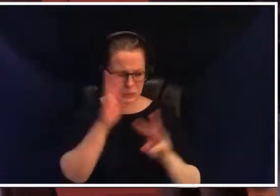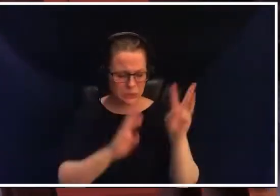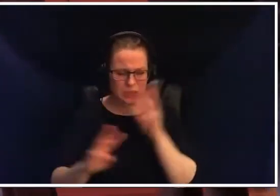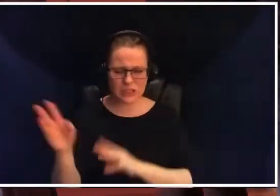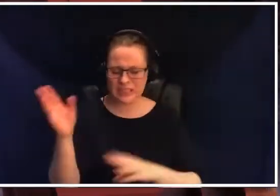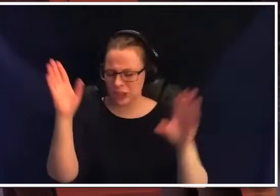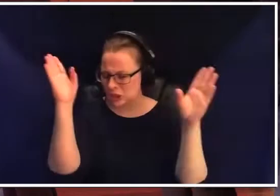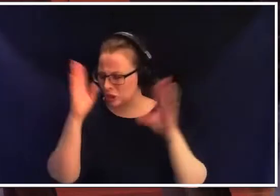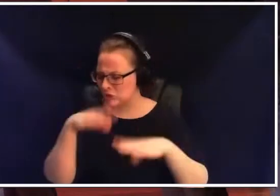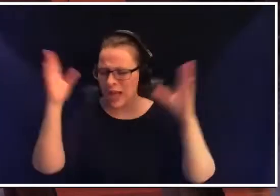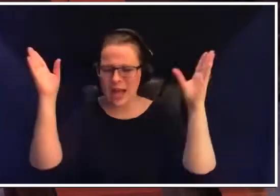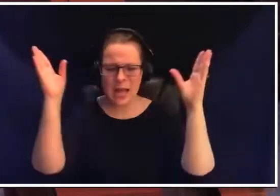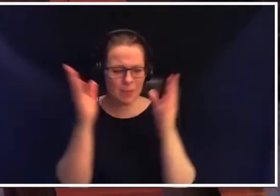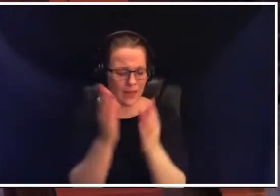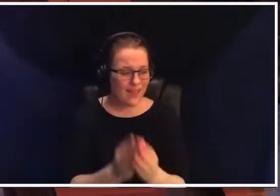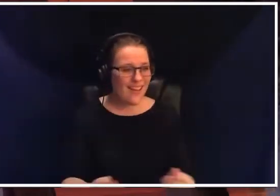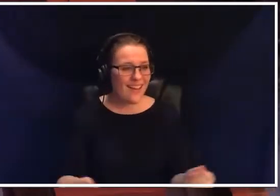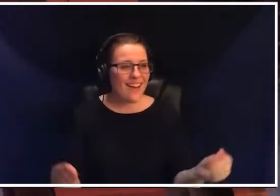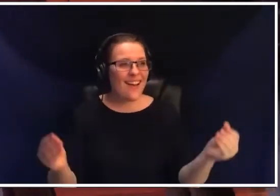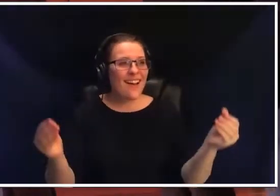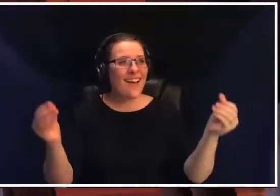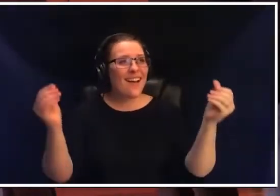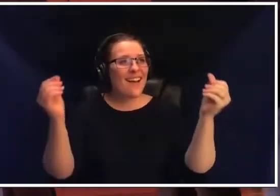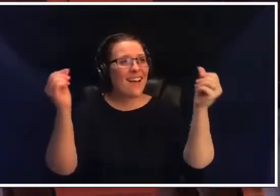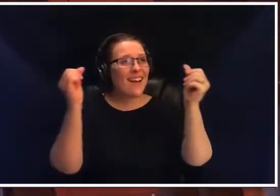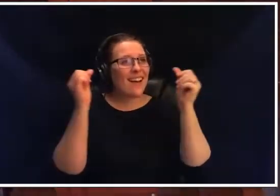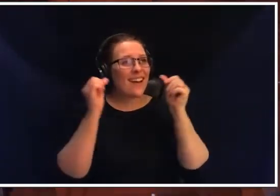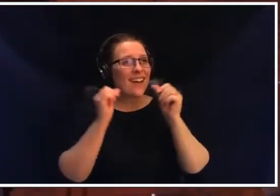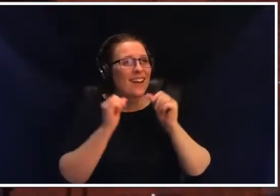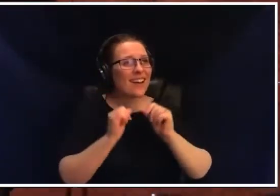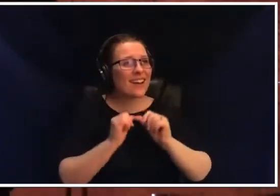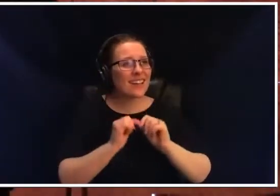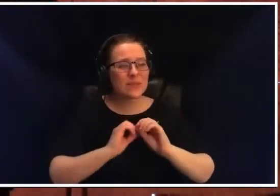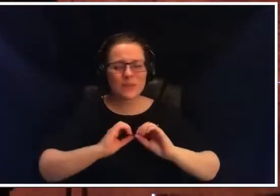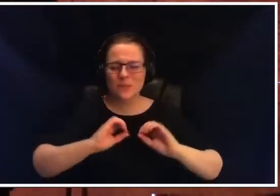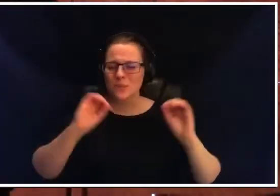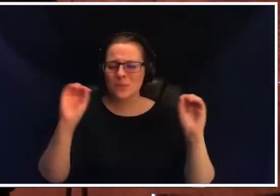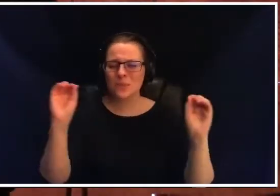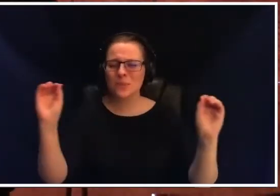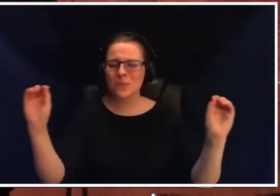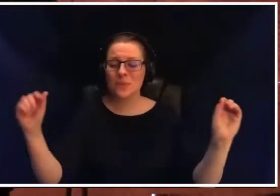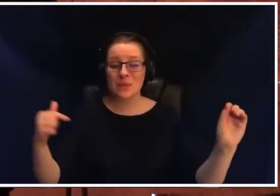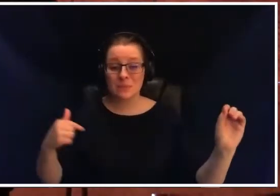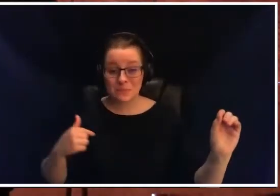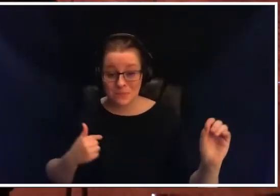Drops away above the chimney tops. That's where you'll